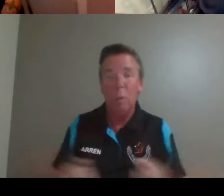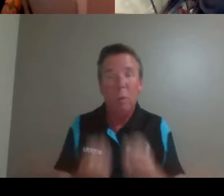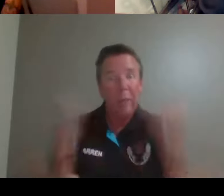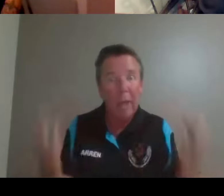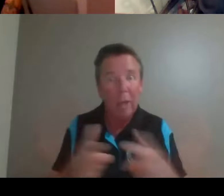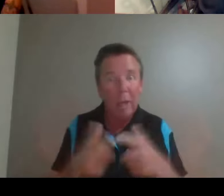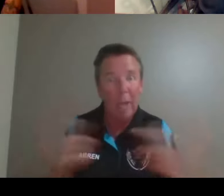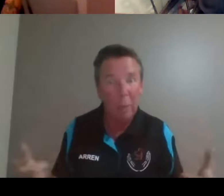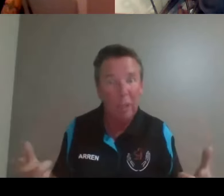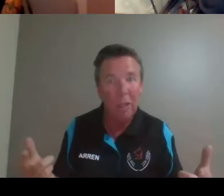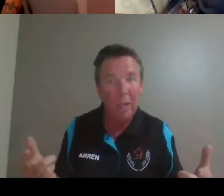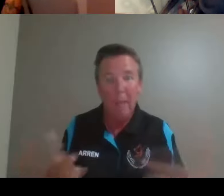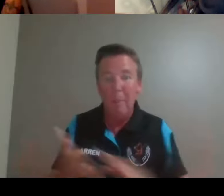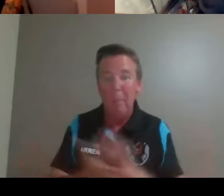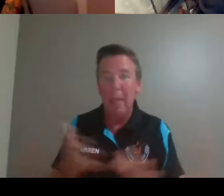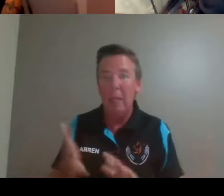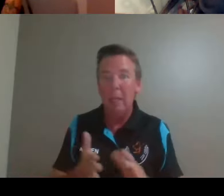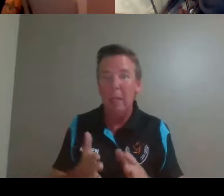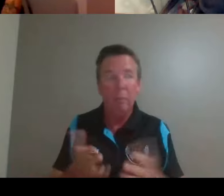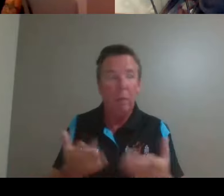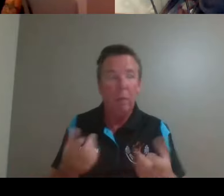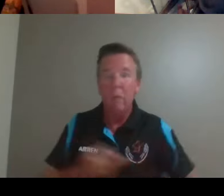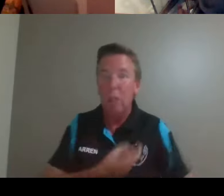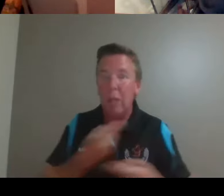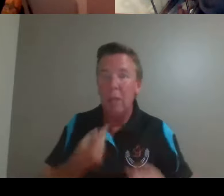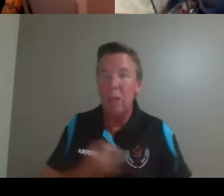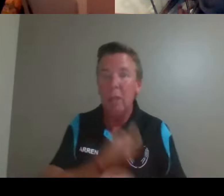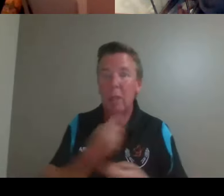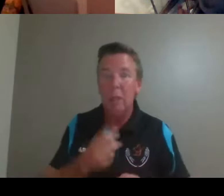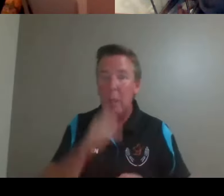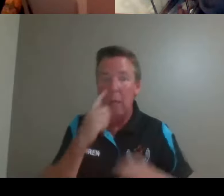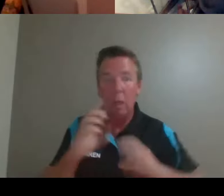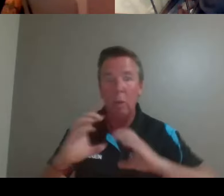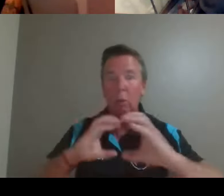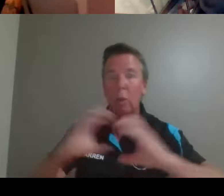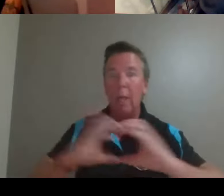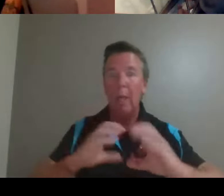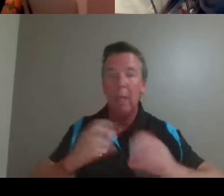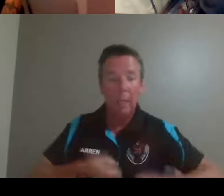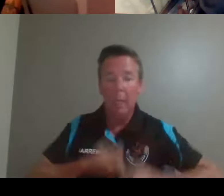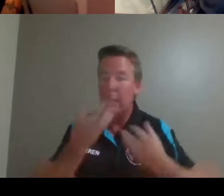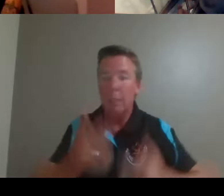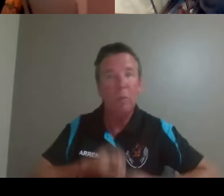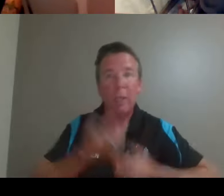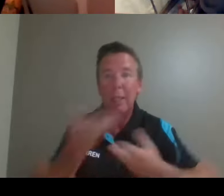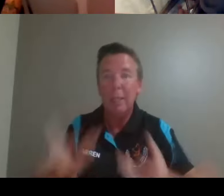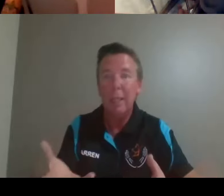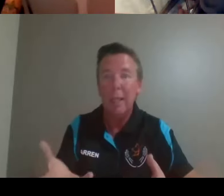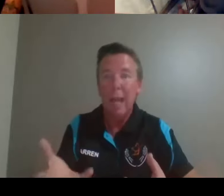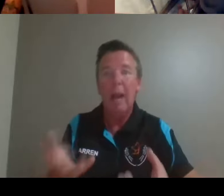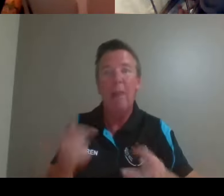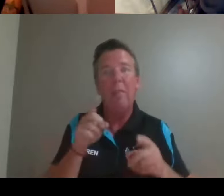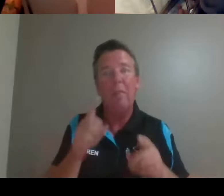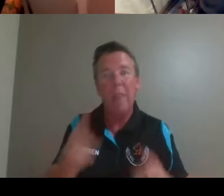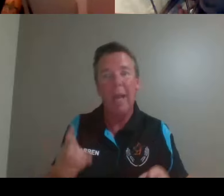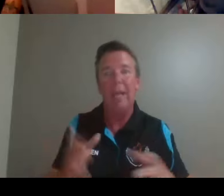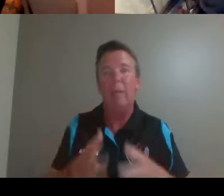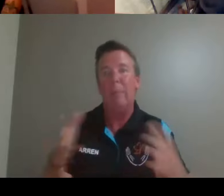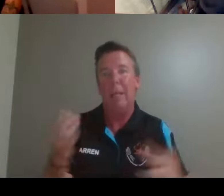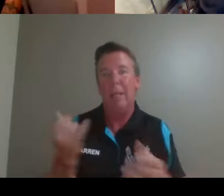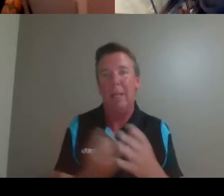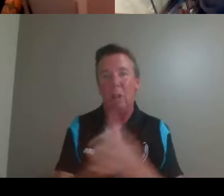children without language means frustration, can't communicate, can't express. And